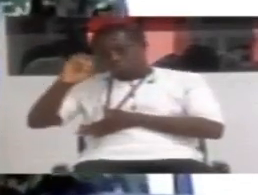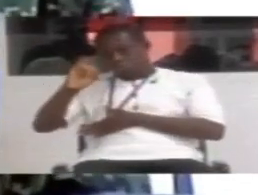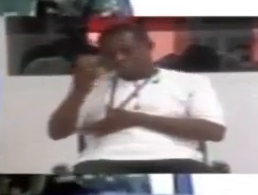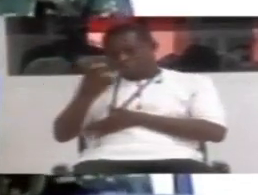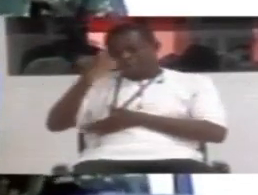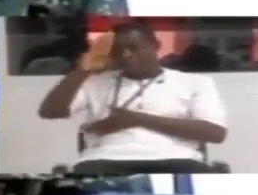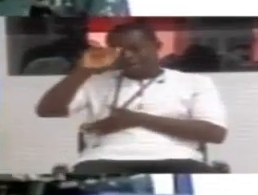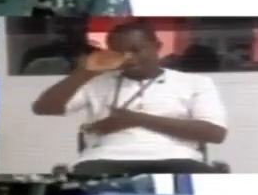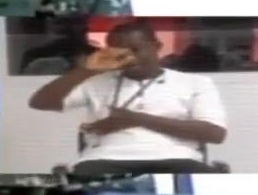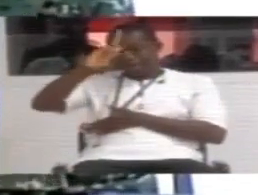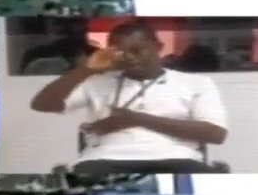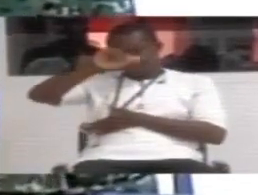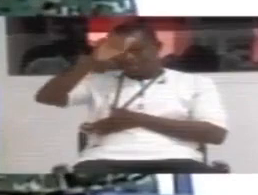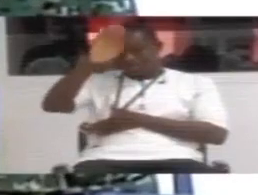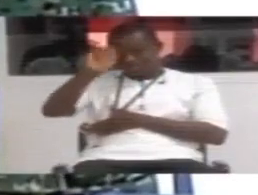ci biir jeli